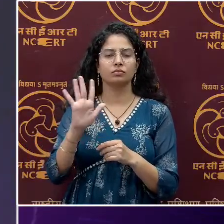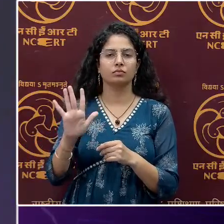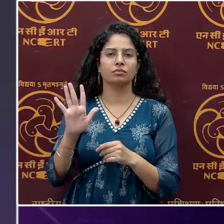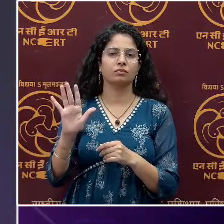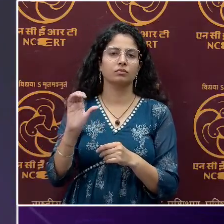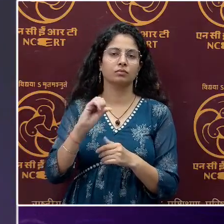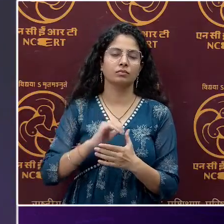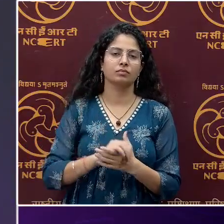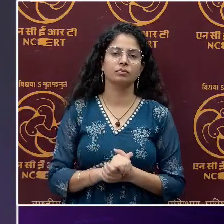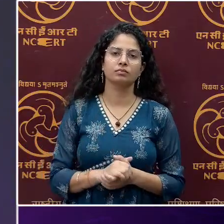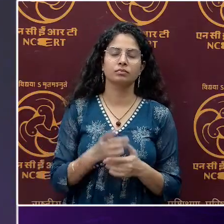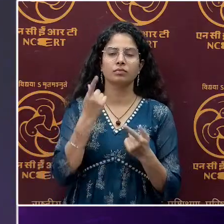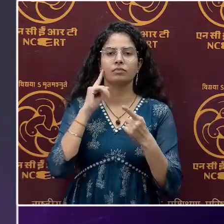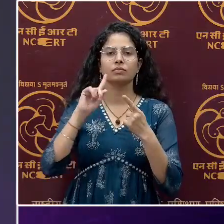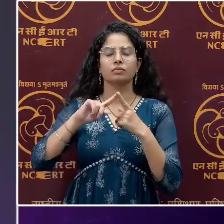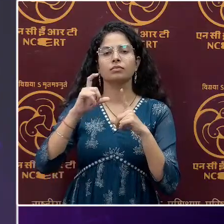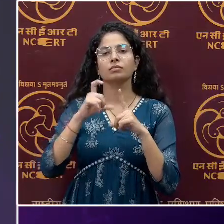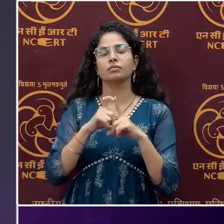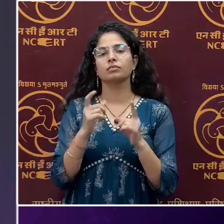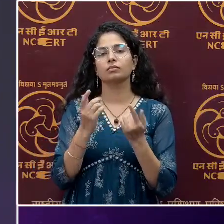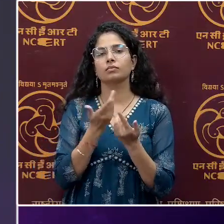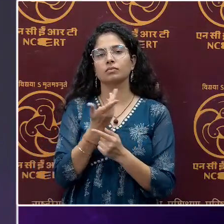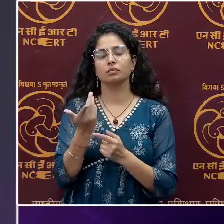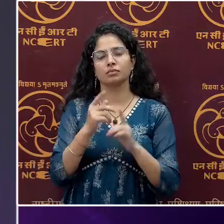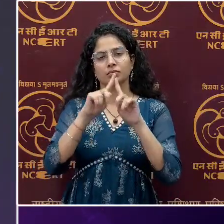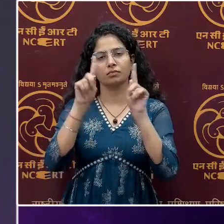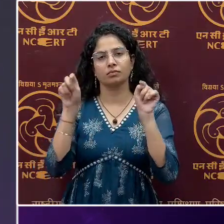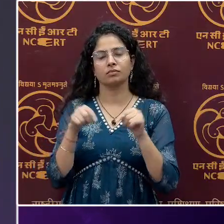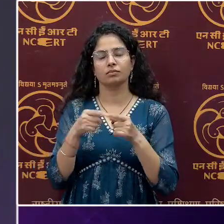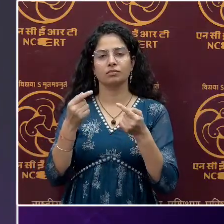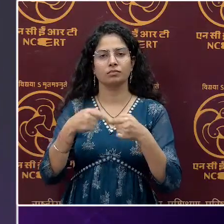8800440559. Our email ID is